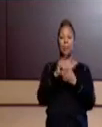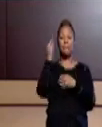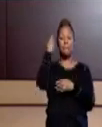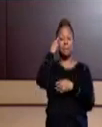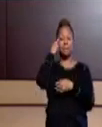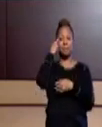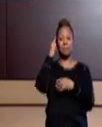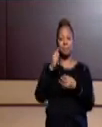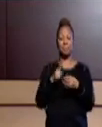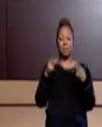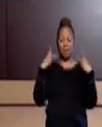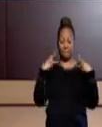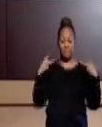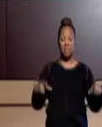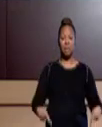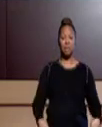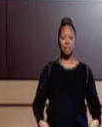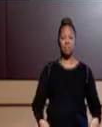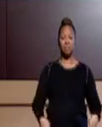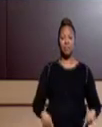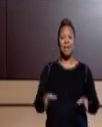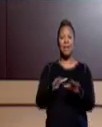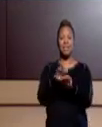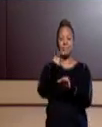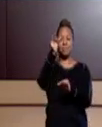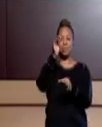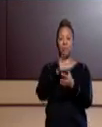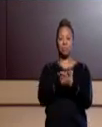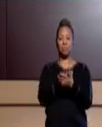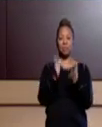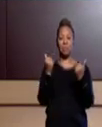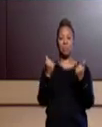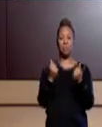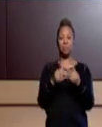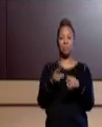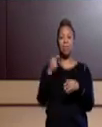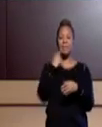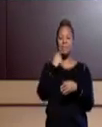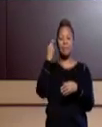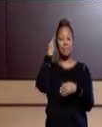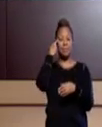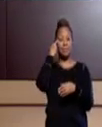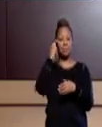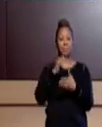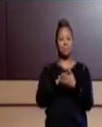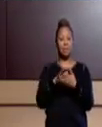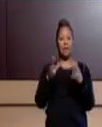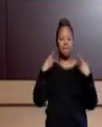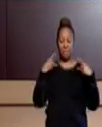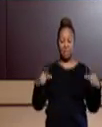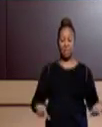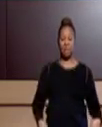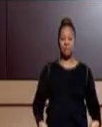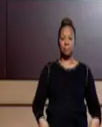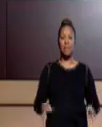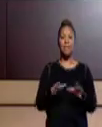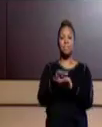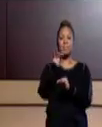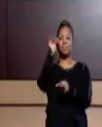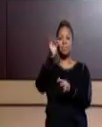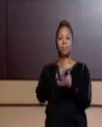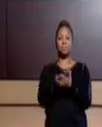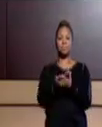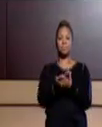mentally, physically, and spiritually. Come on, say that. Mentally, physically, and